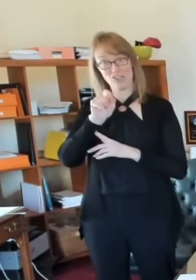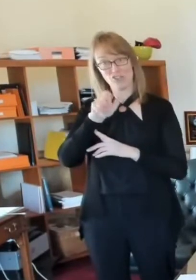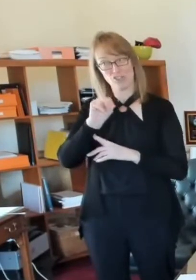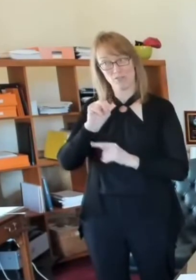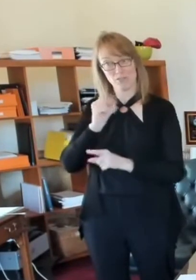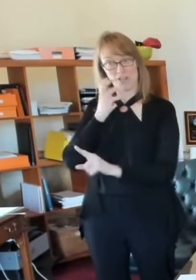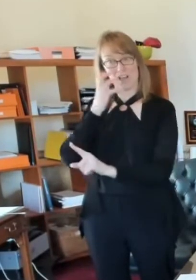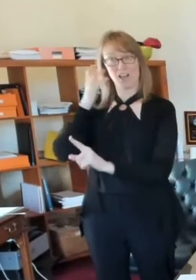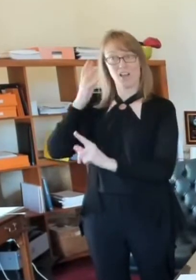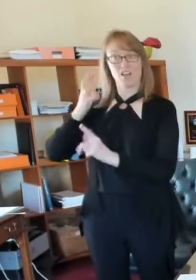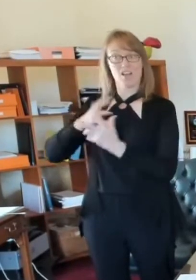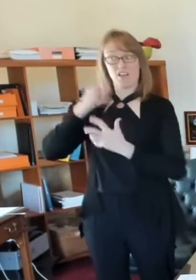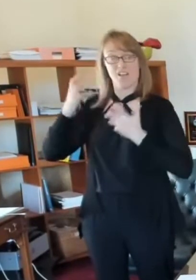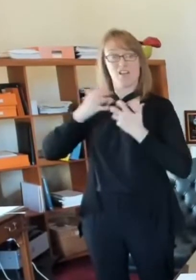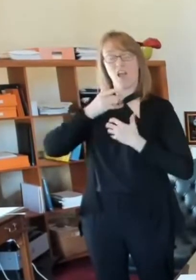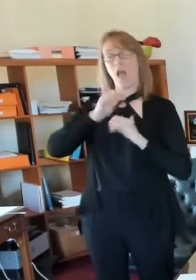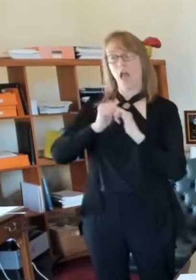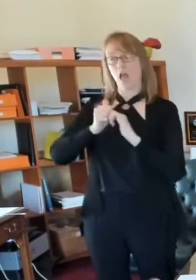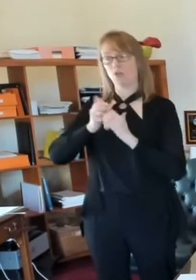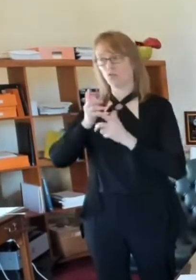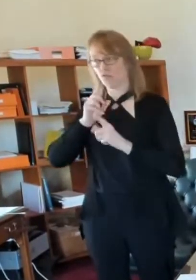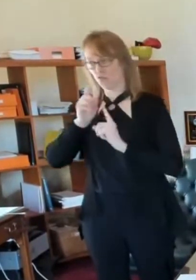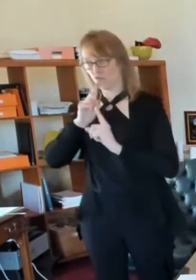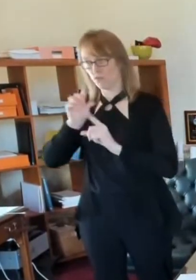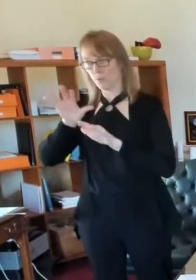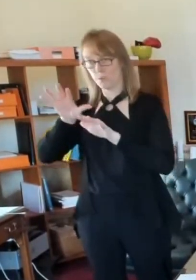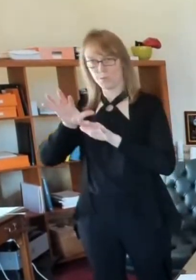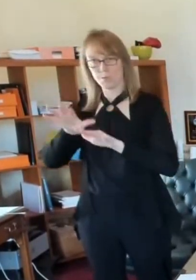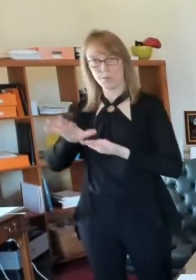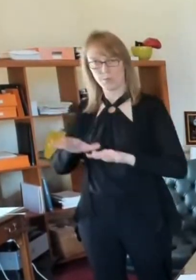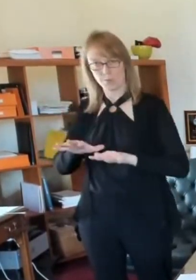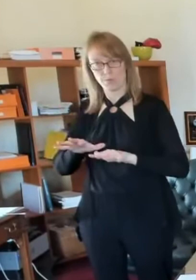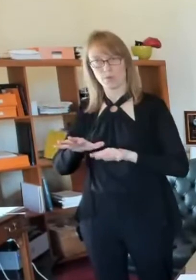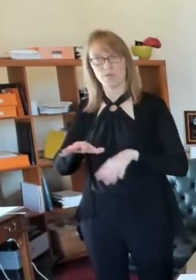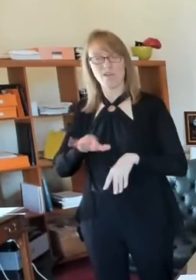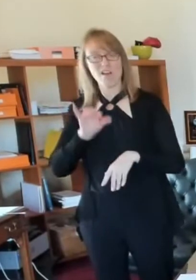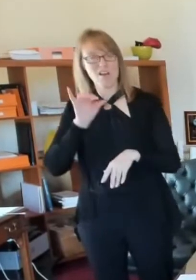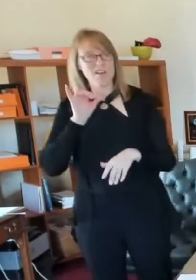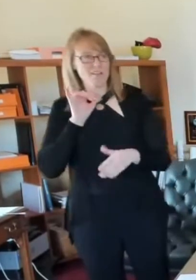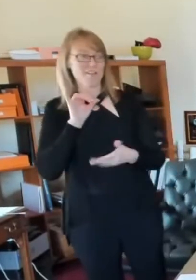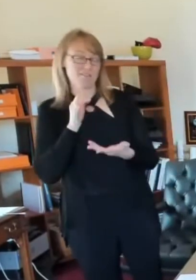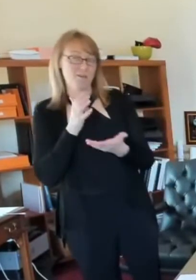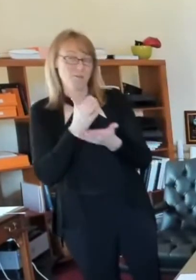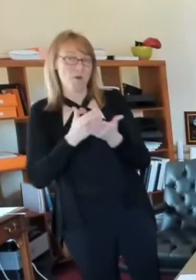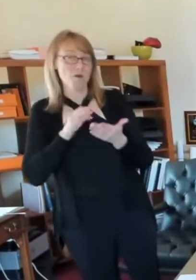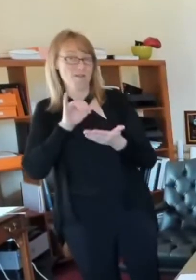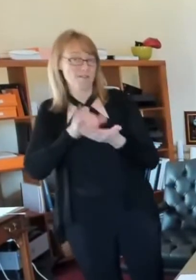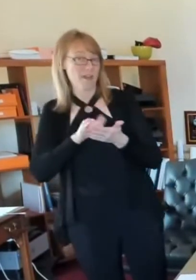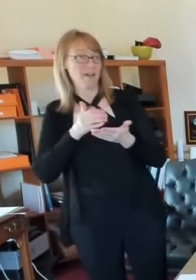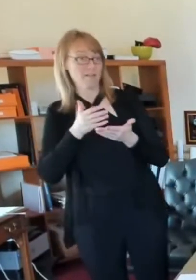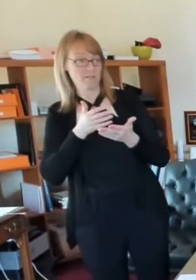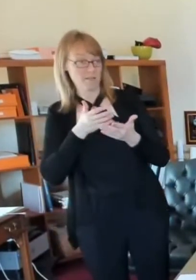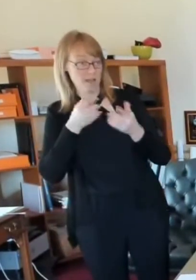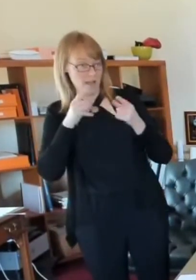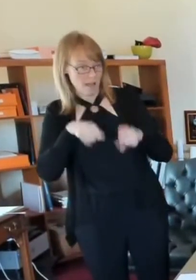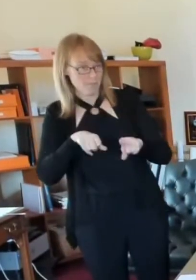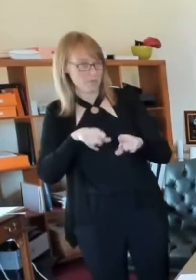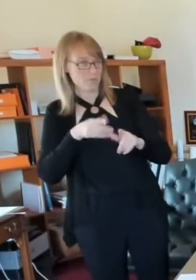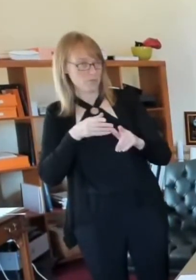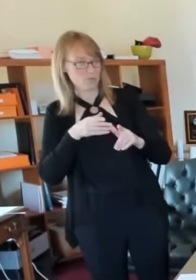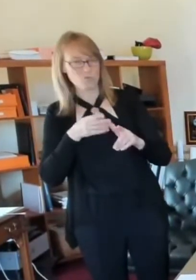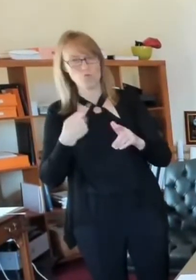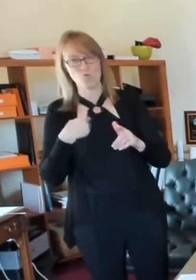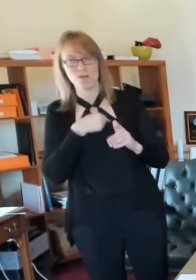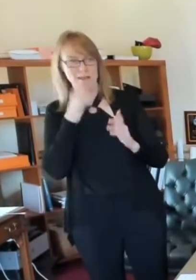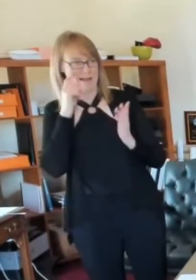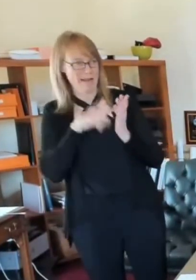the screening process. And we don't, not everybody makes it through that process. And then,